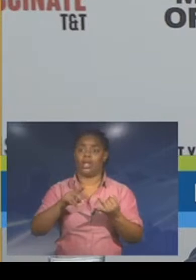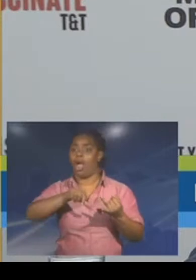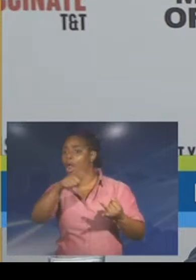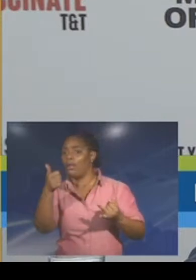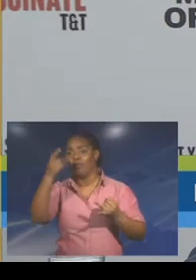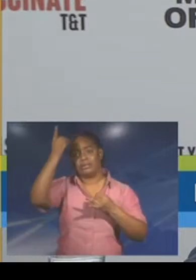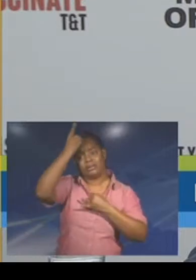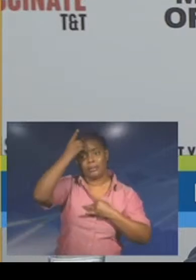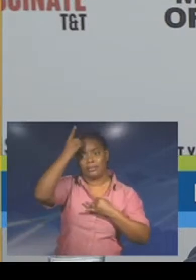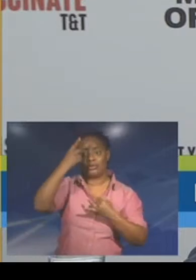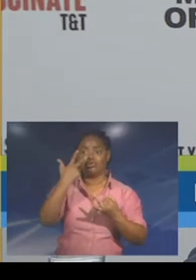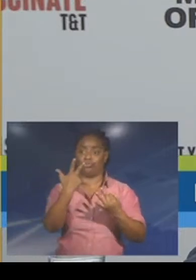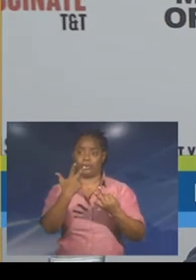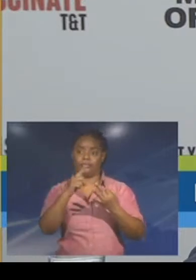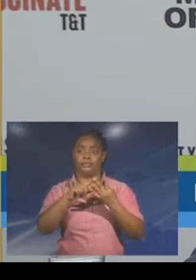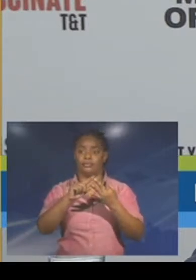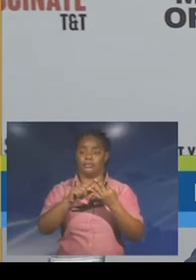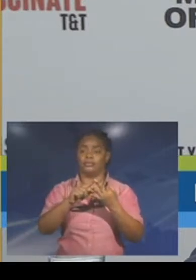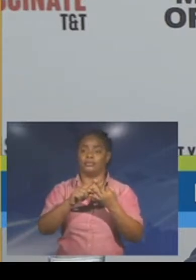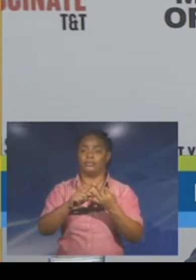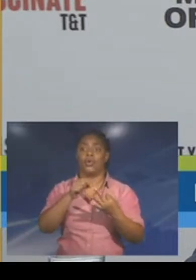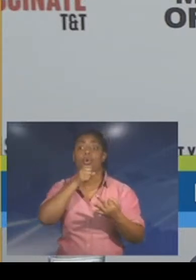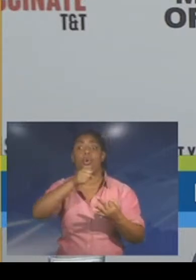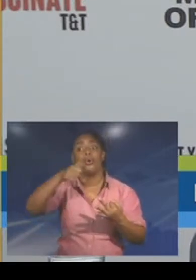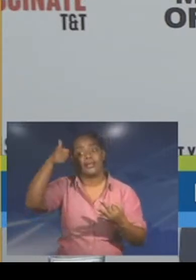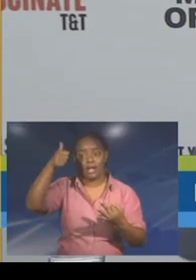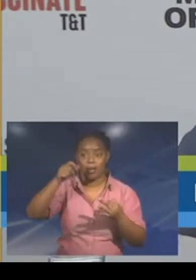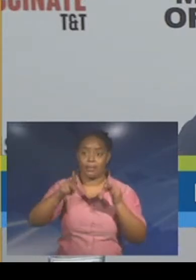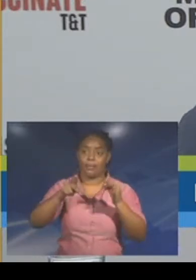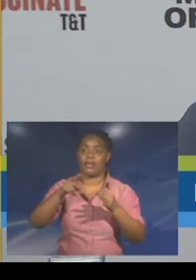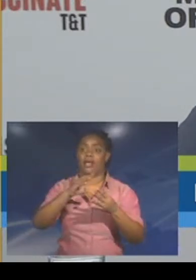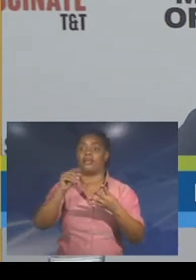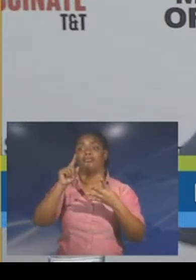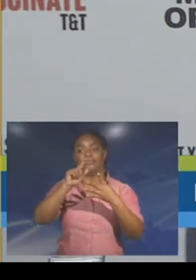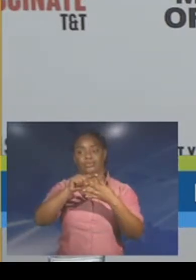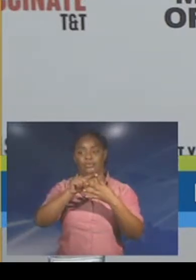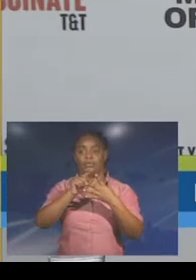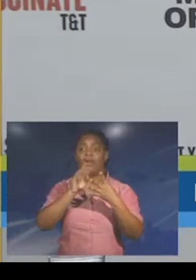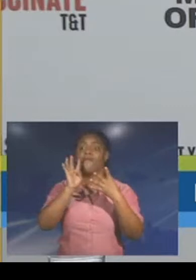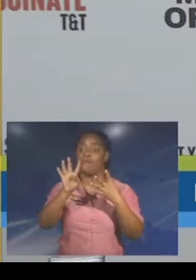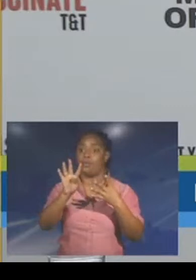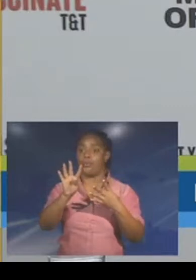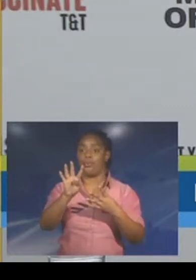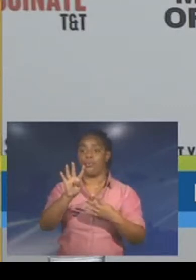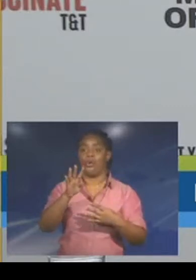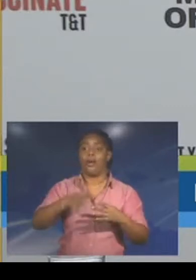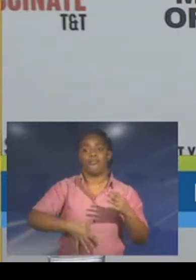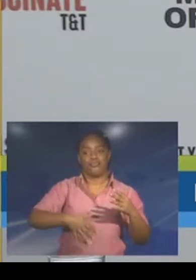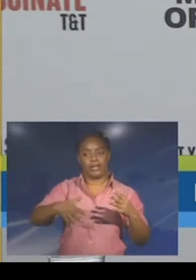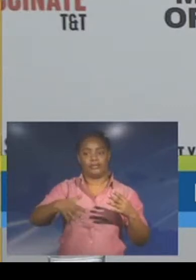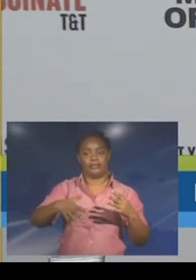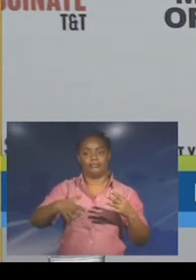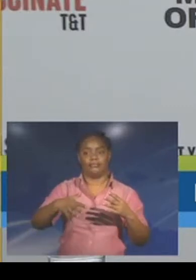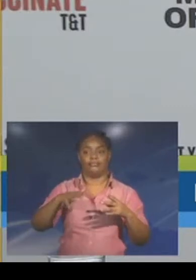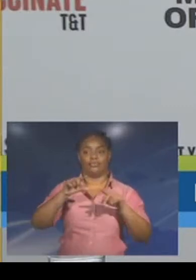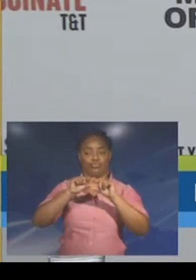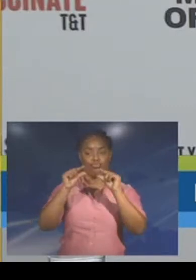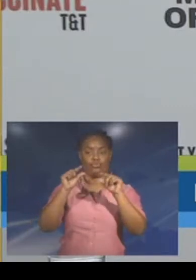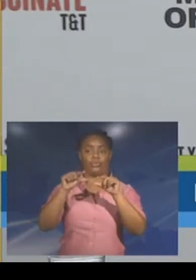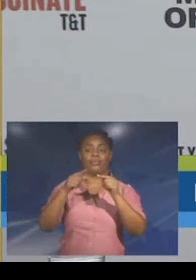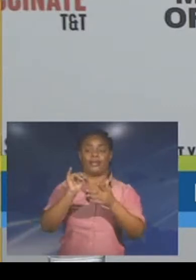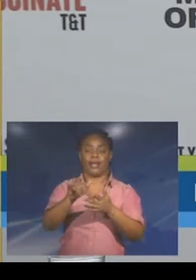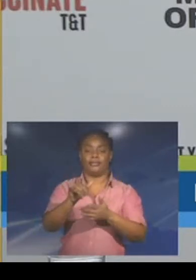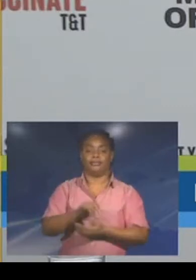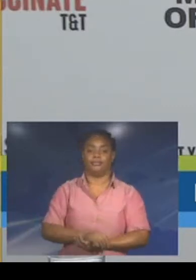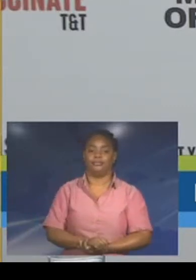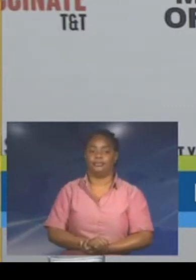the elderly, and the pregnant population. So what are some of the situations,